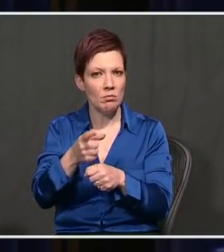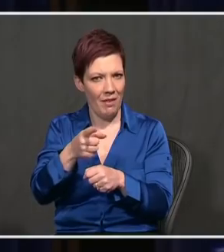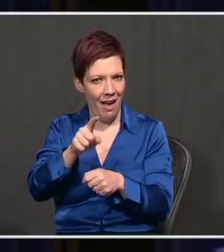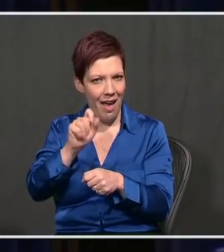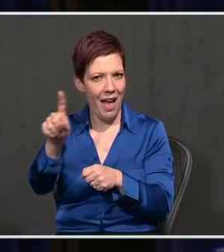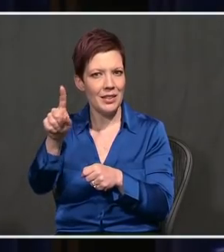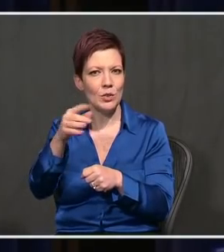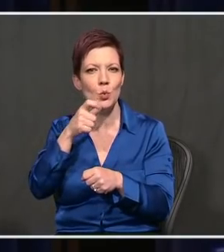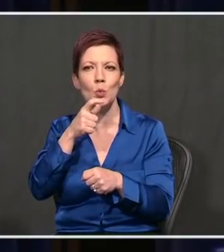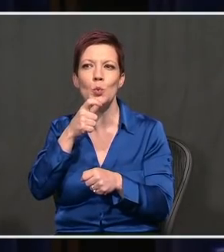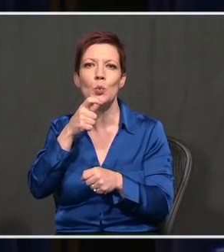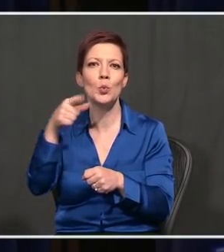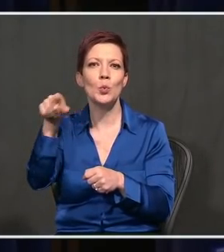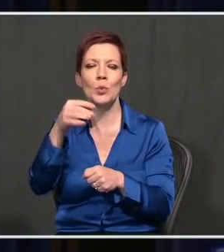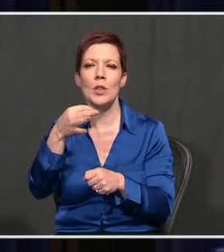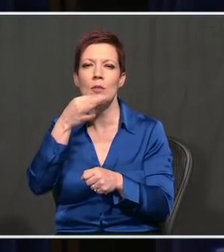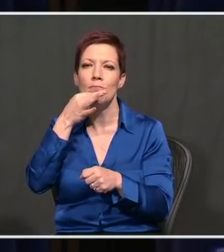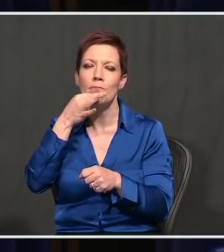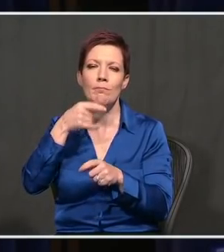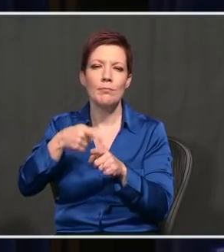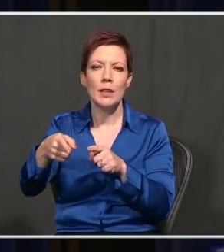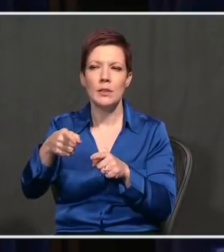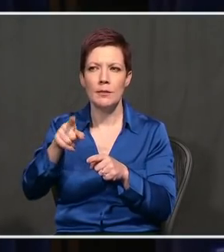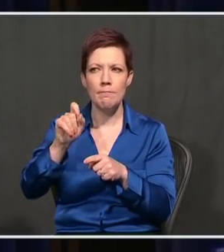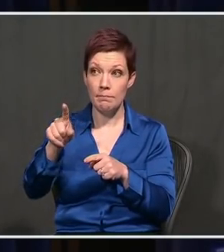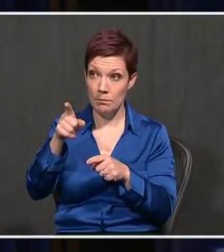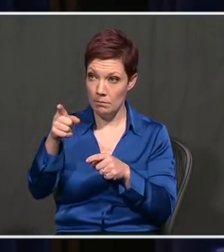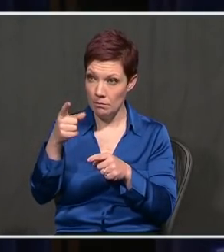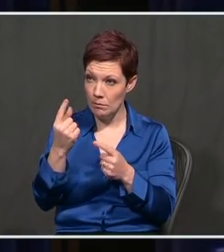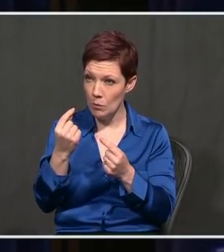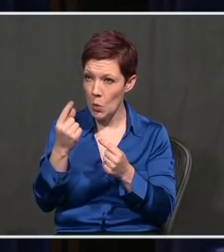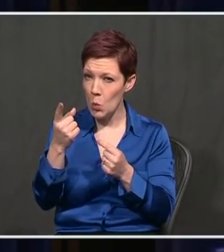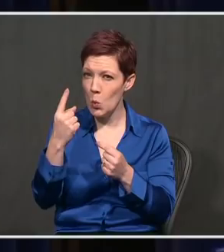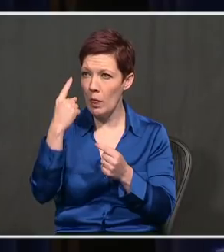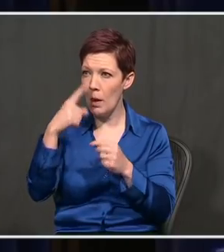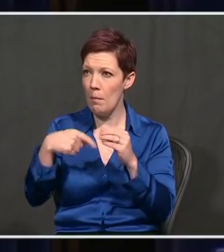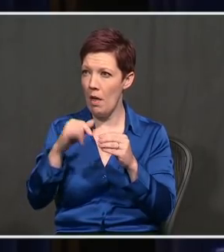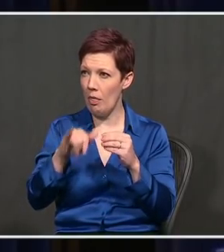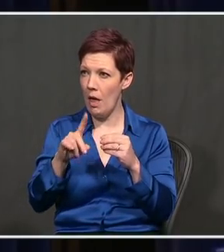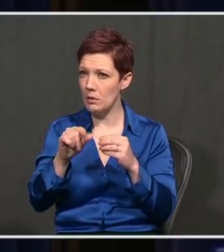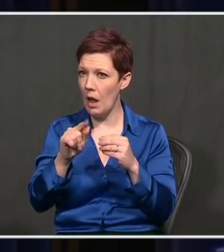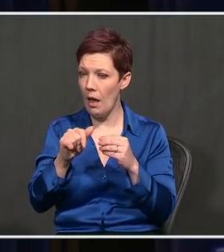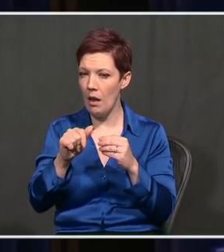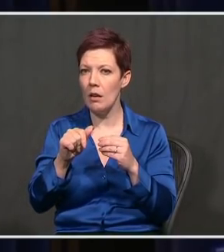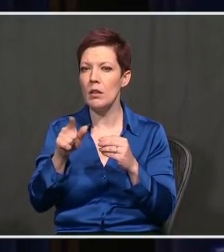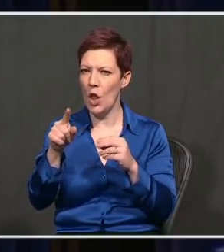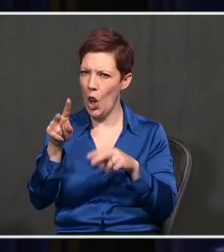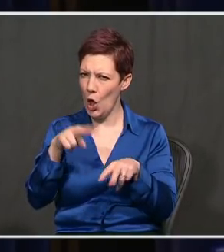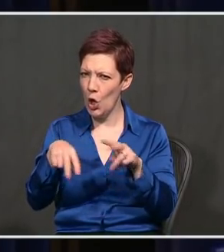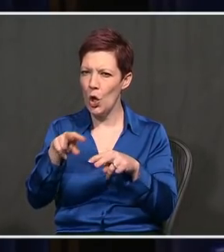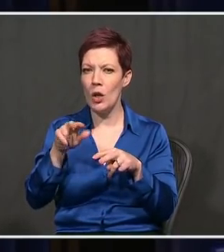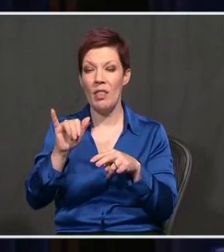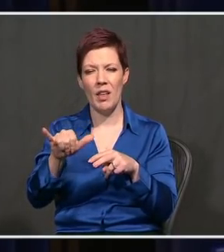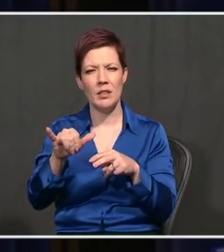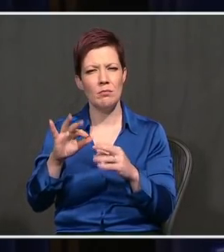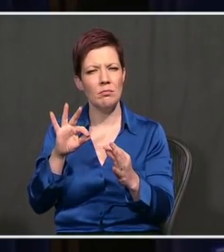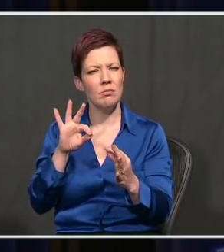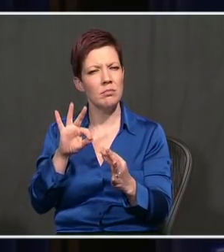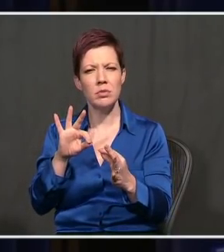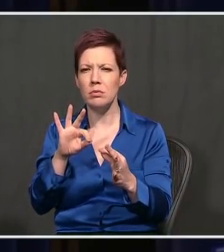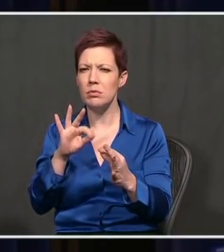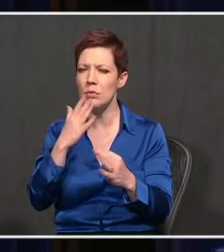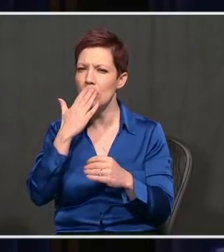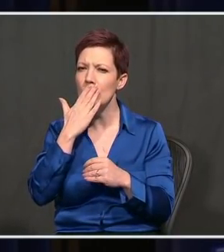think of the data. Listen to the data yourself and make up your mind. We have 95% efficacy, almost